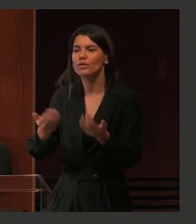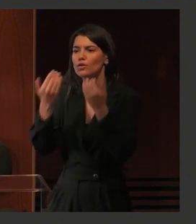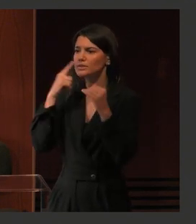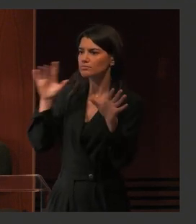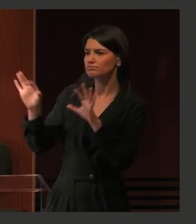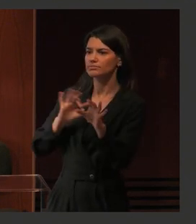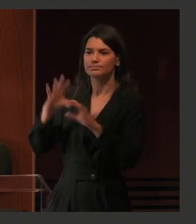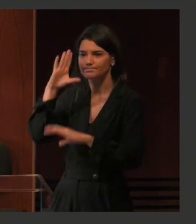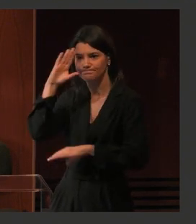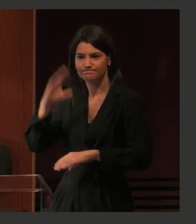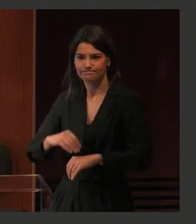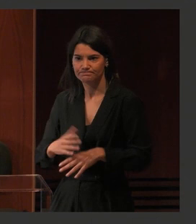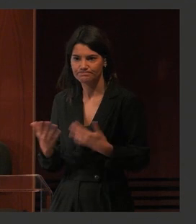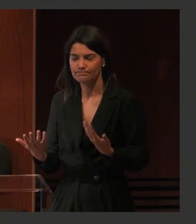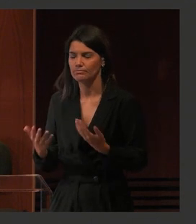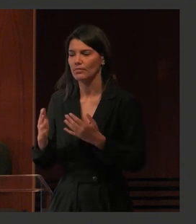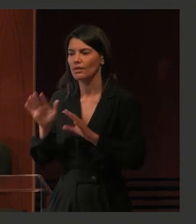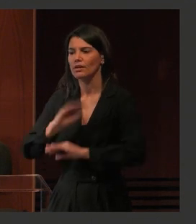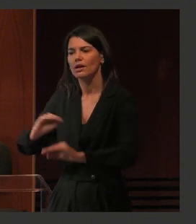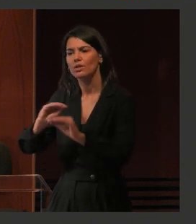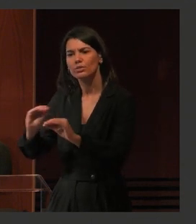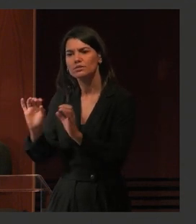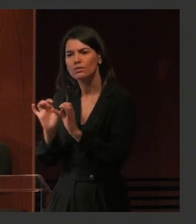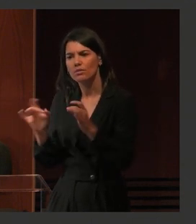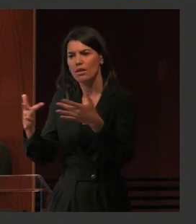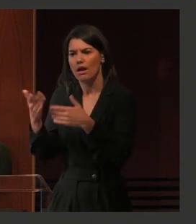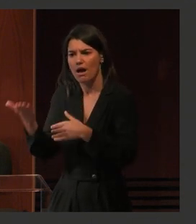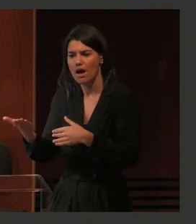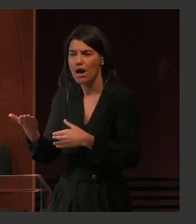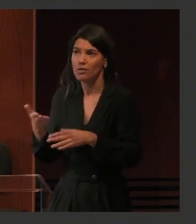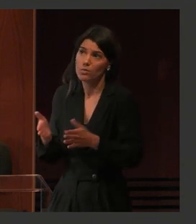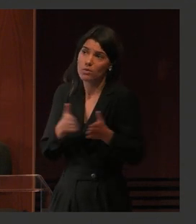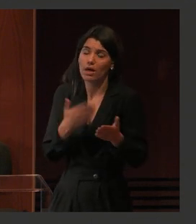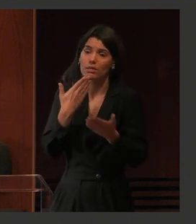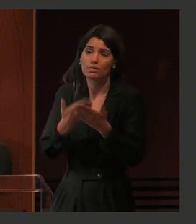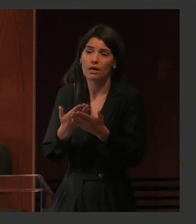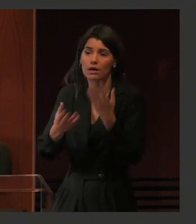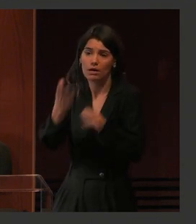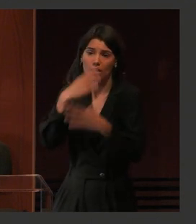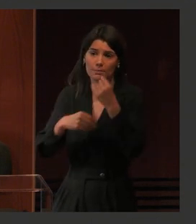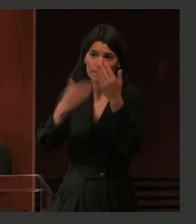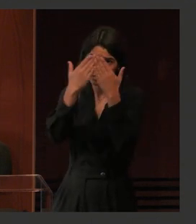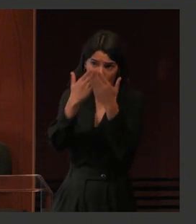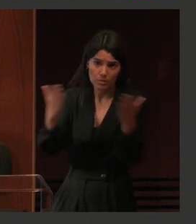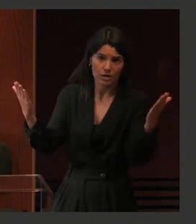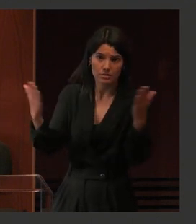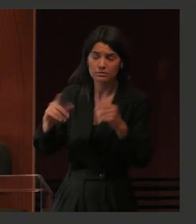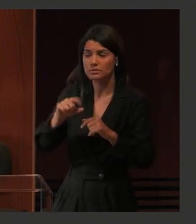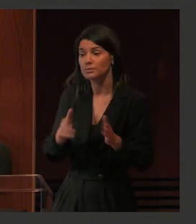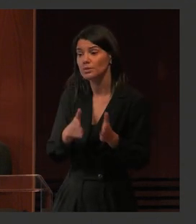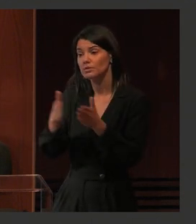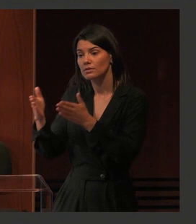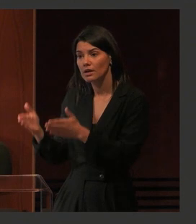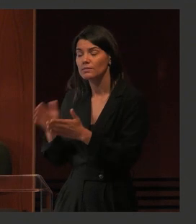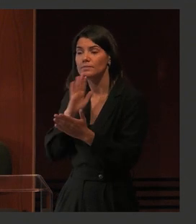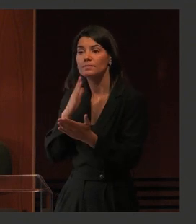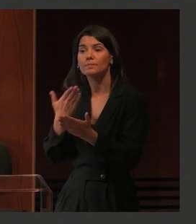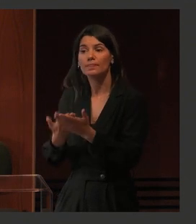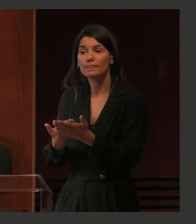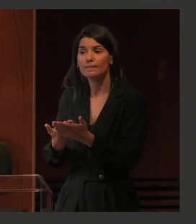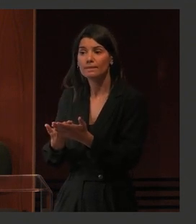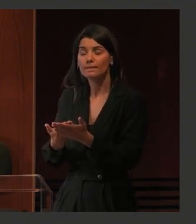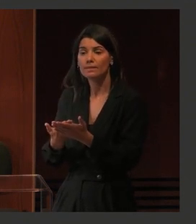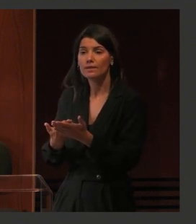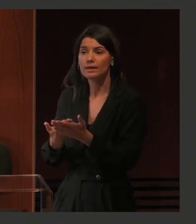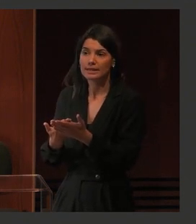side, democratize the learning. On the other hand, it will disrupt the learning. And